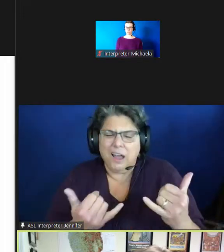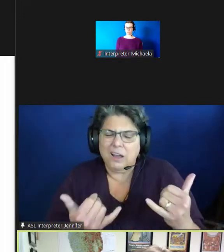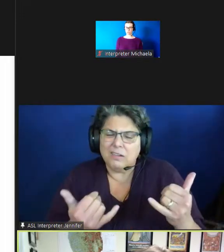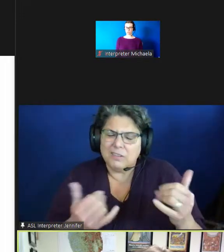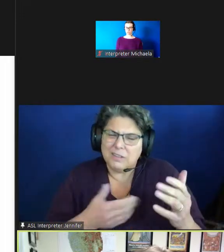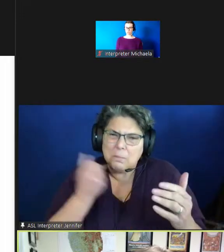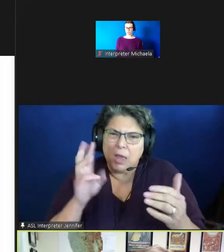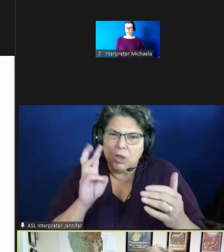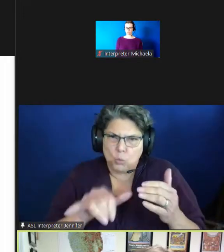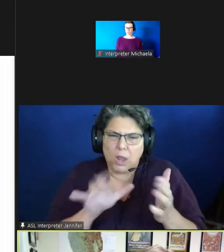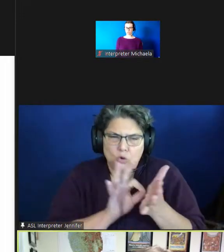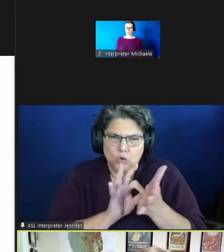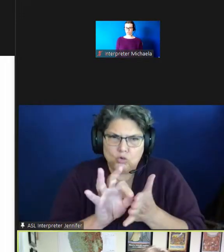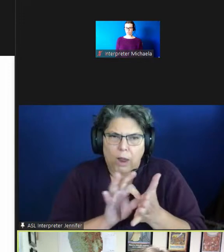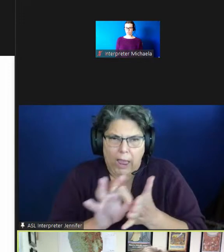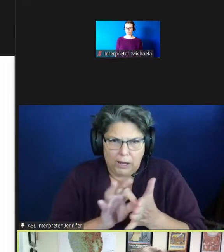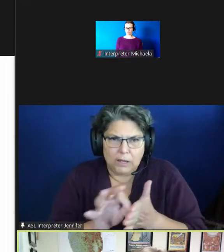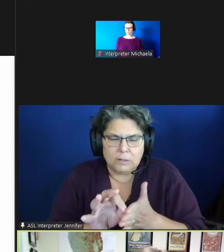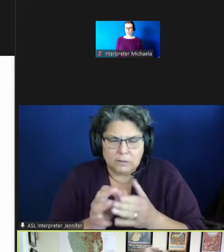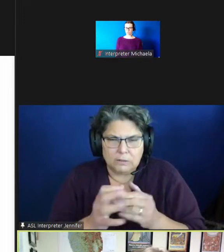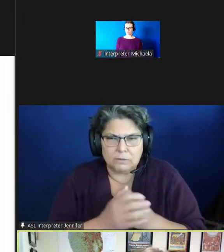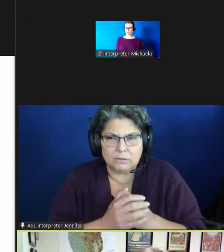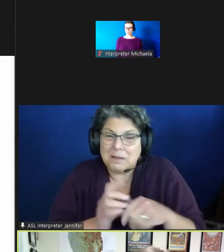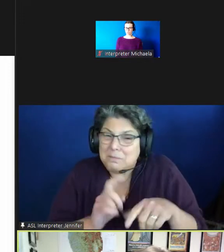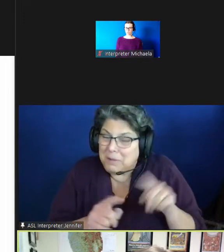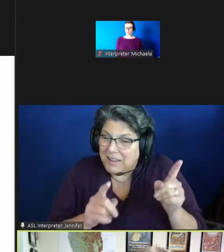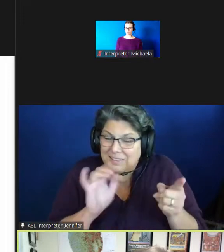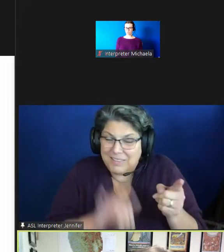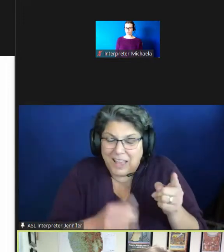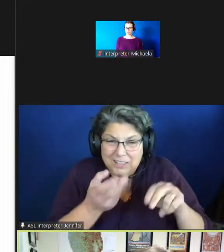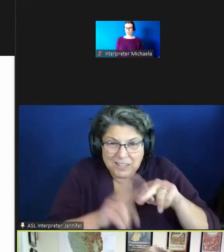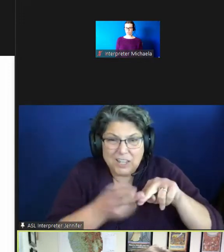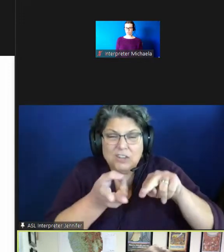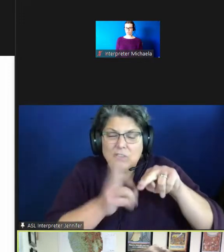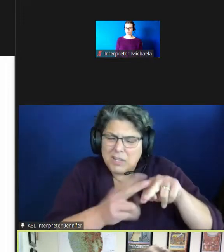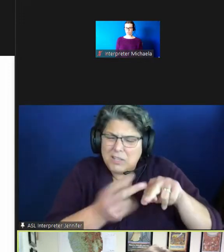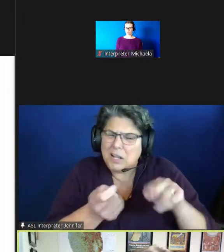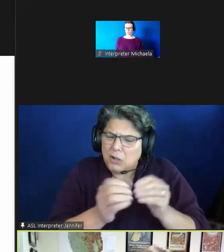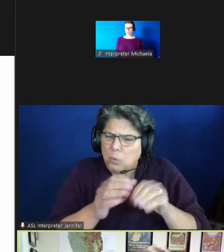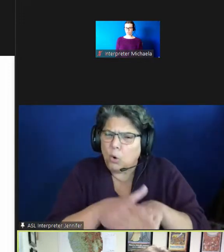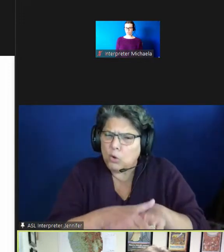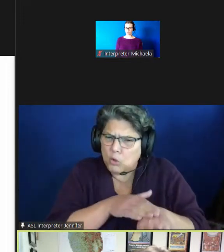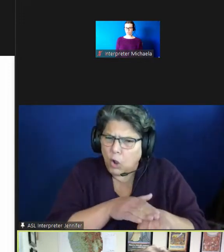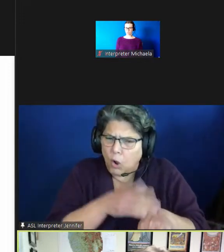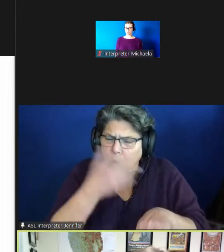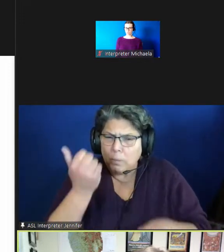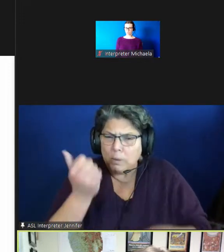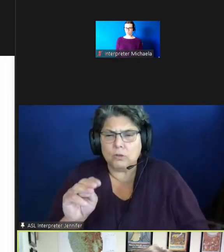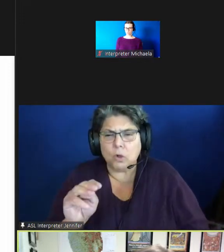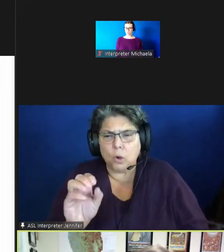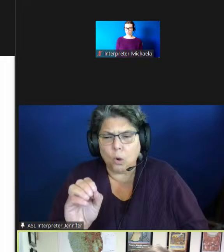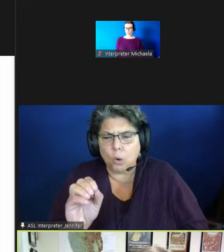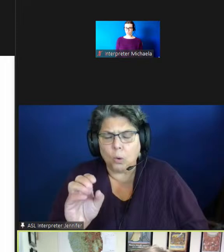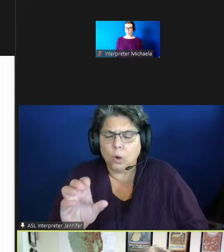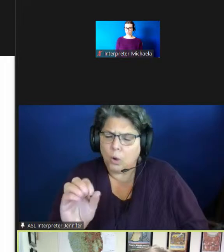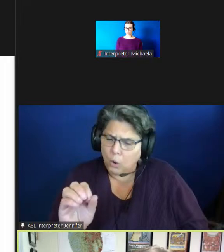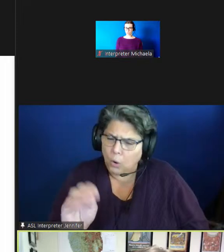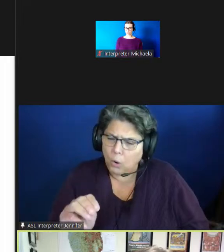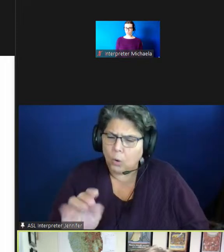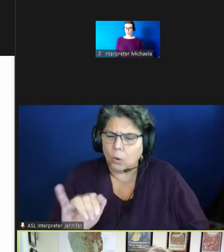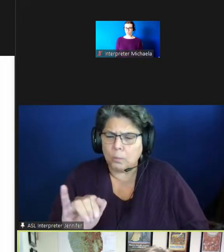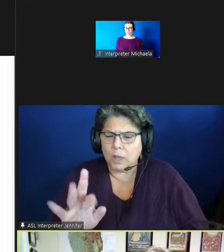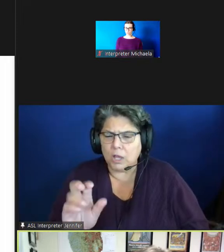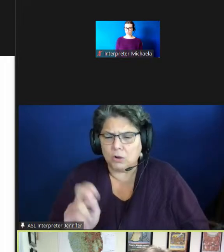track, though that is also increasing at a slower rate because Omicron appears that it may be a little